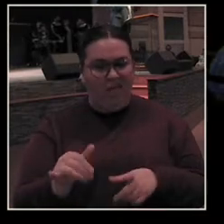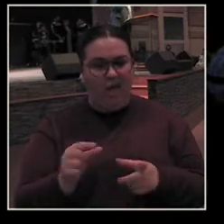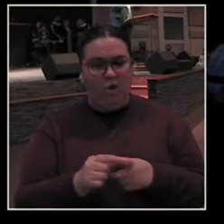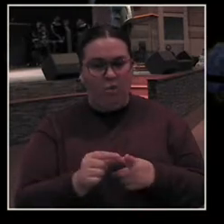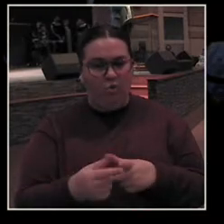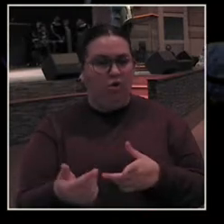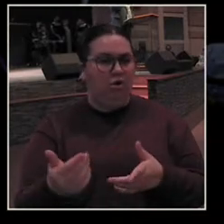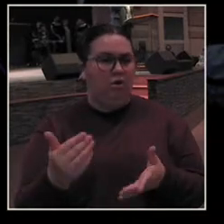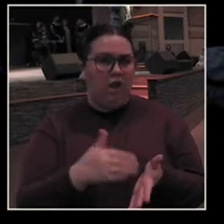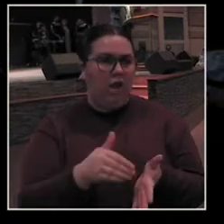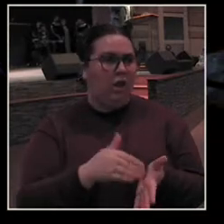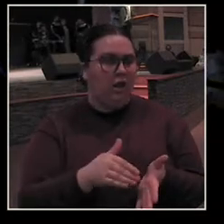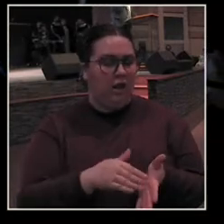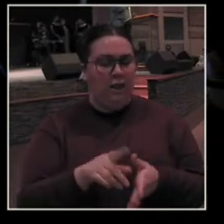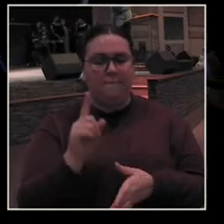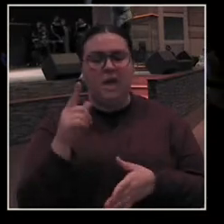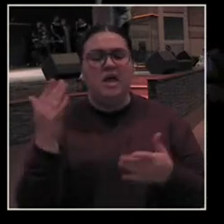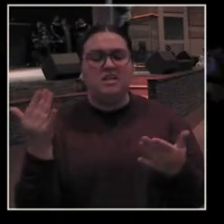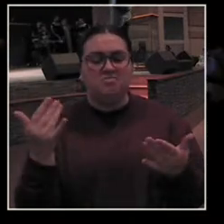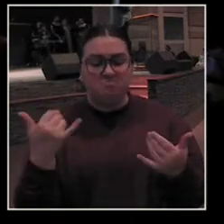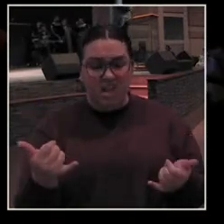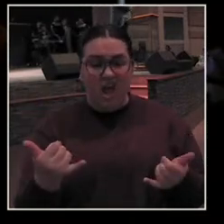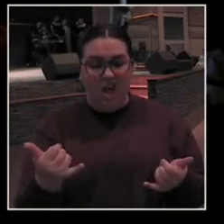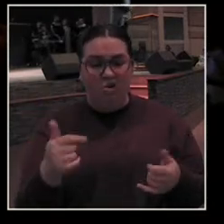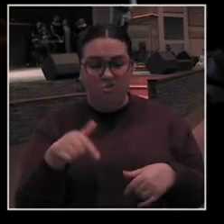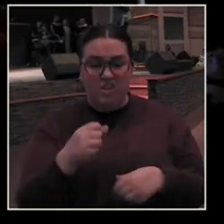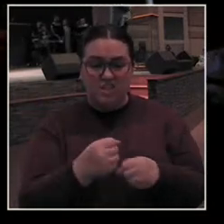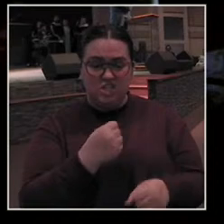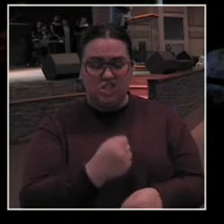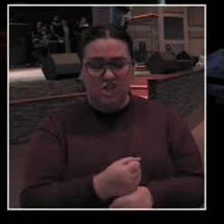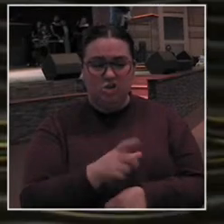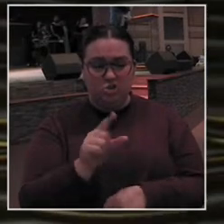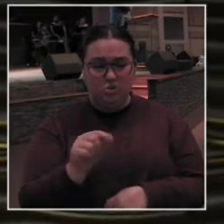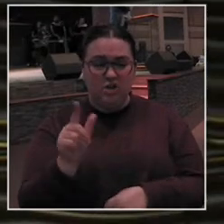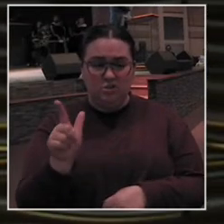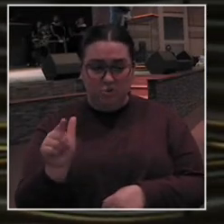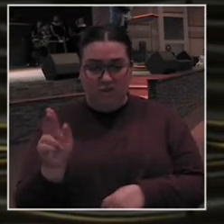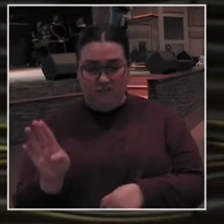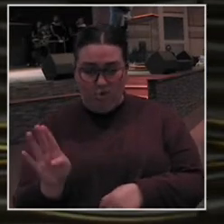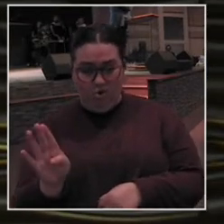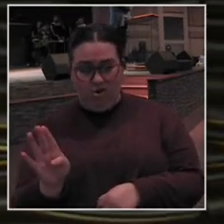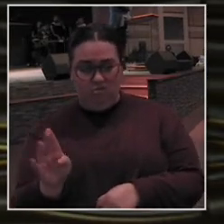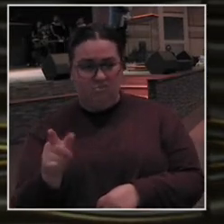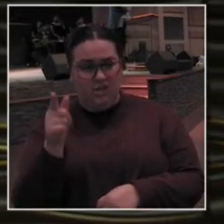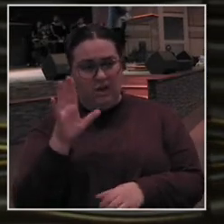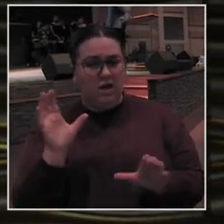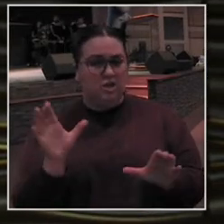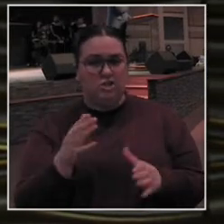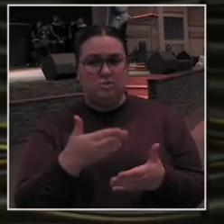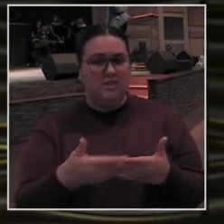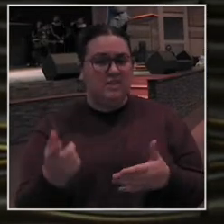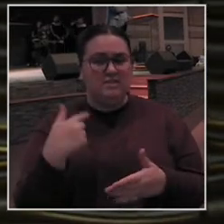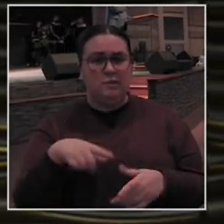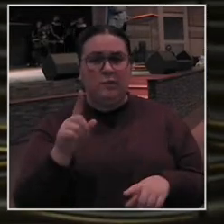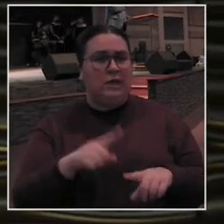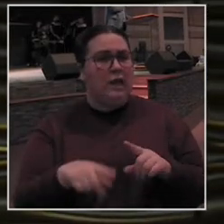doing unprecedented things in the sanctuary. And I'm happy to use that word here